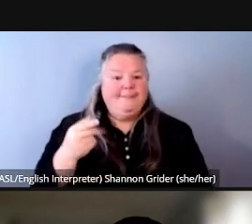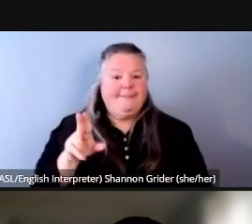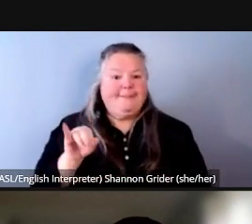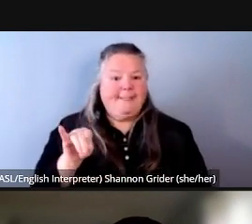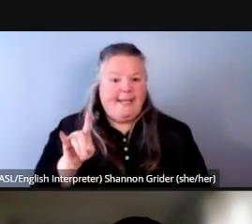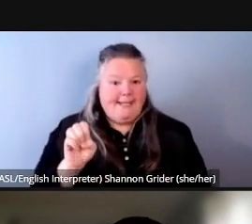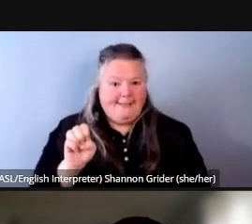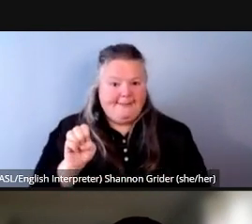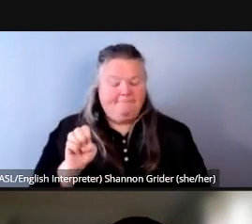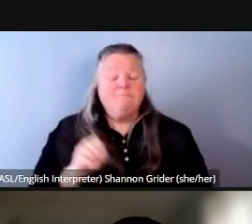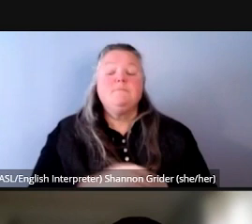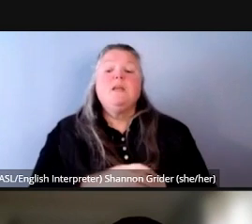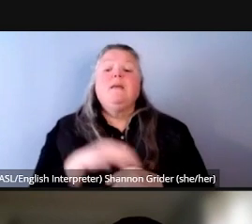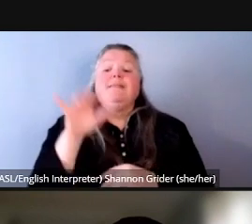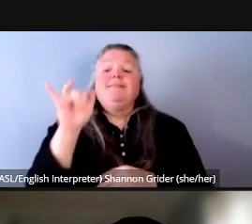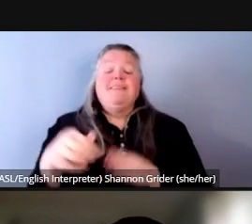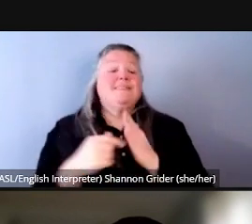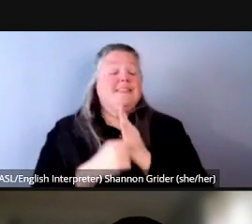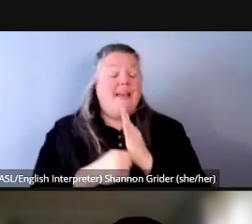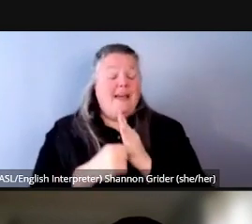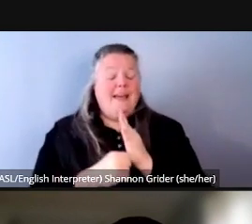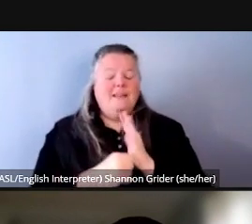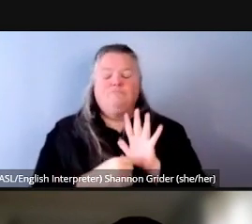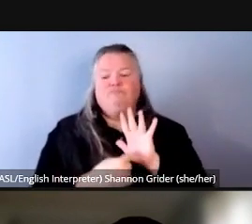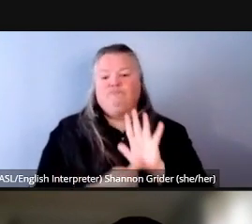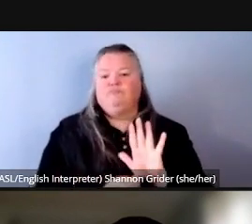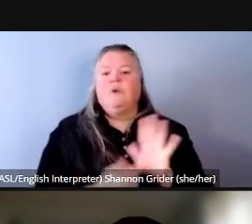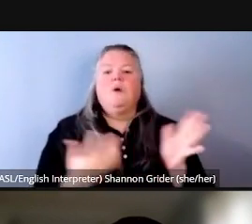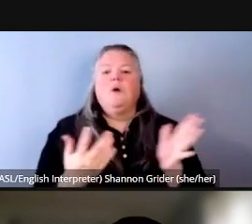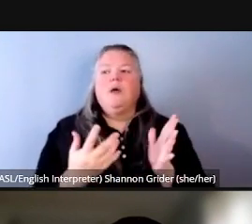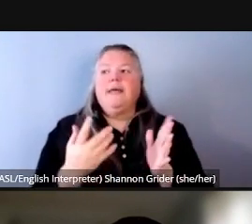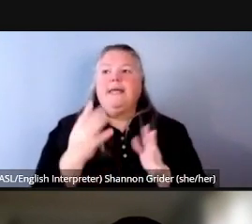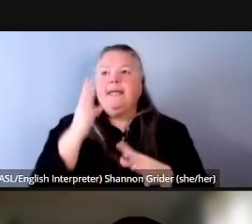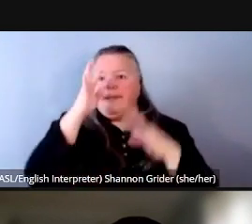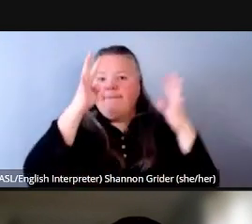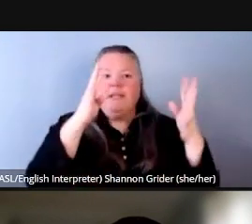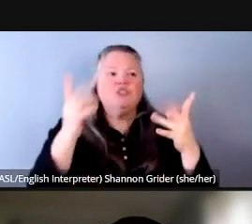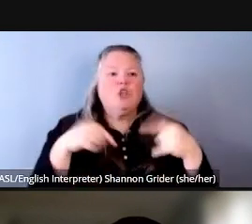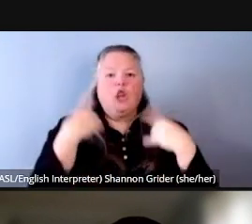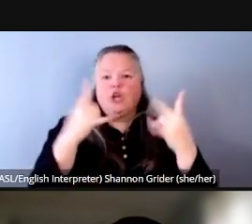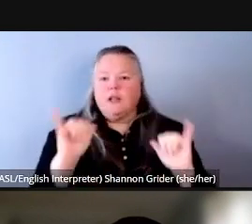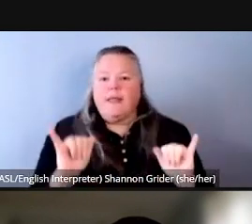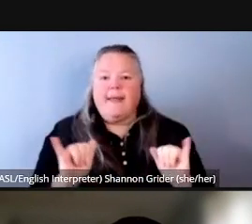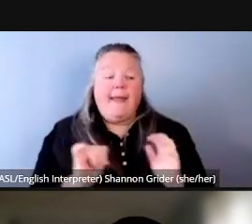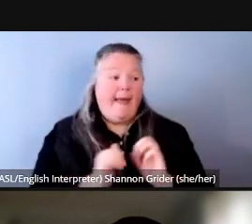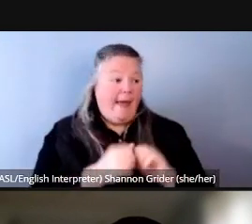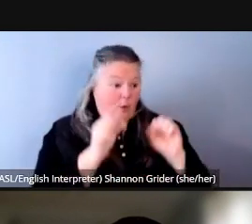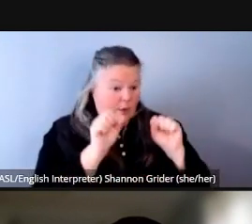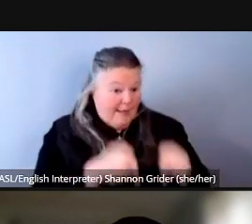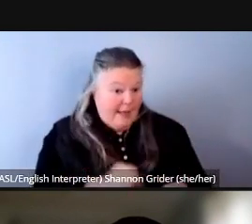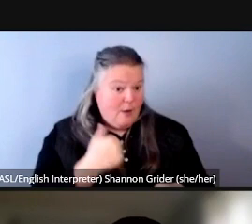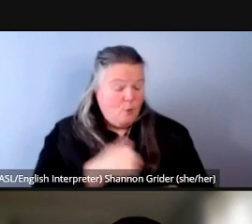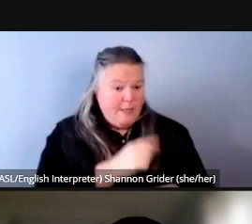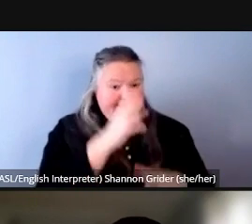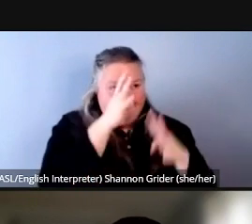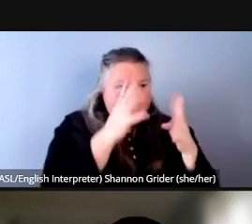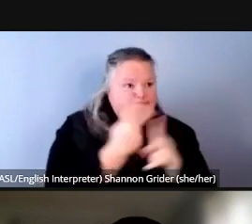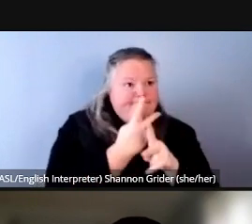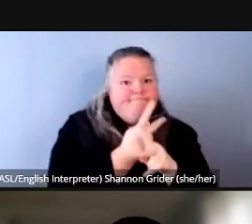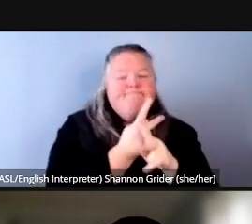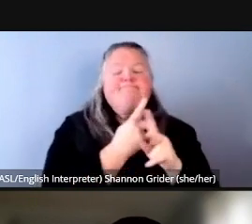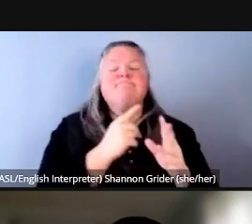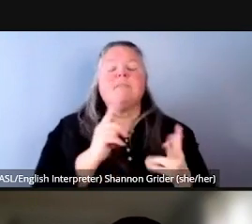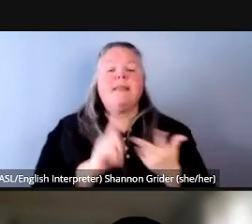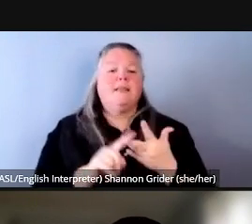that answers that question of, what does innovation look like? How might you innovate? And then what's the pathway to moving forward with it? I